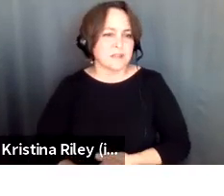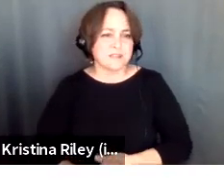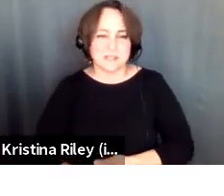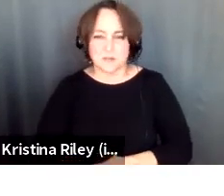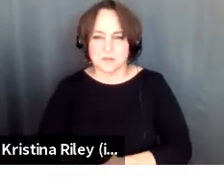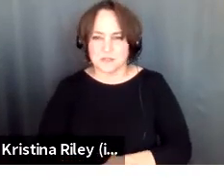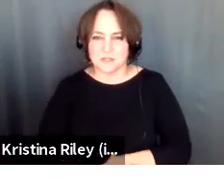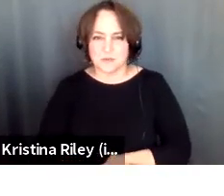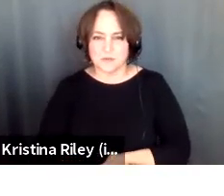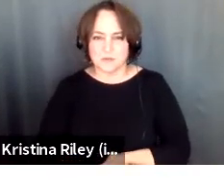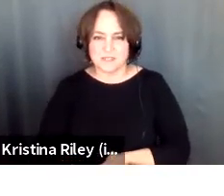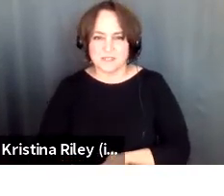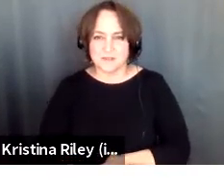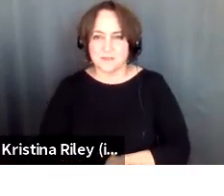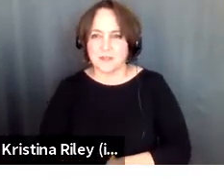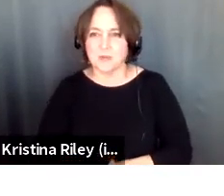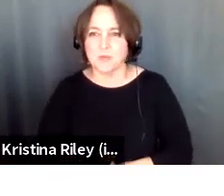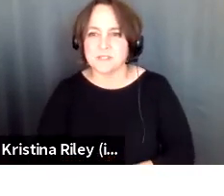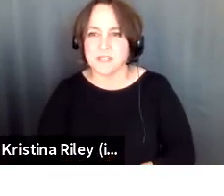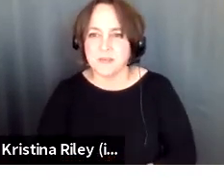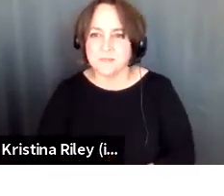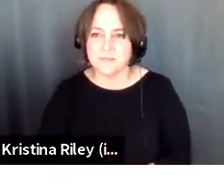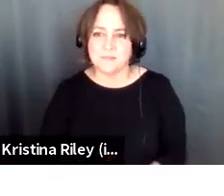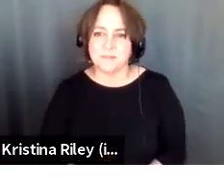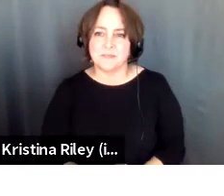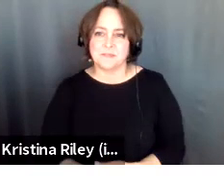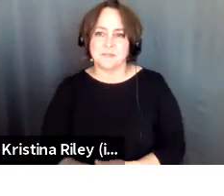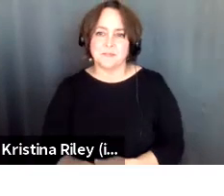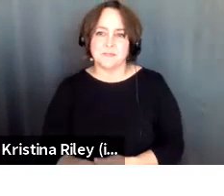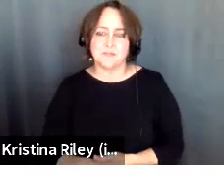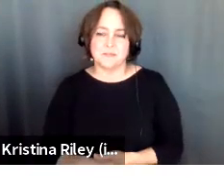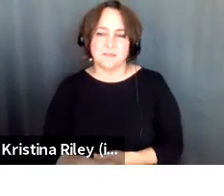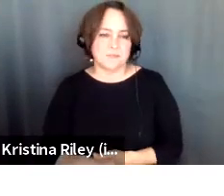Go ahead and take a moment to read this quote, please, by Le Corbusier.